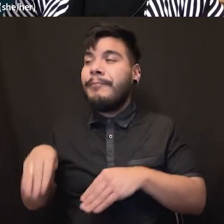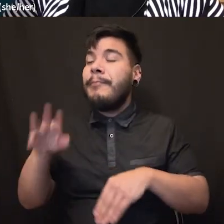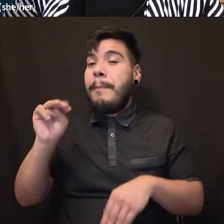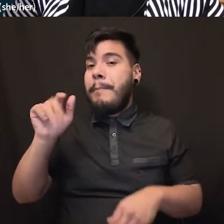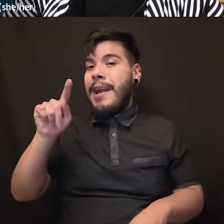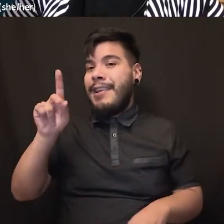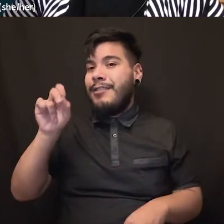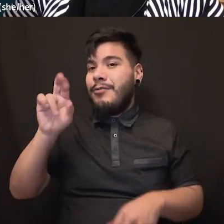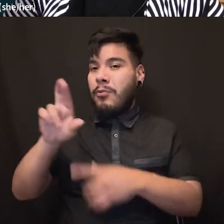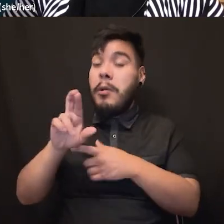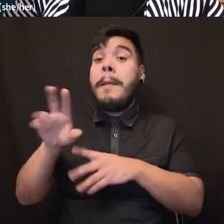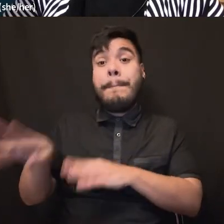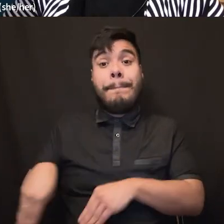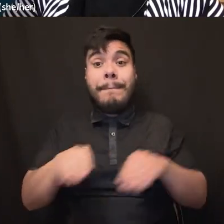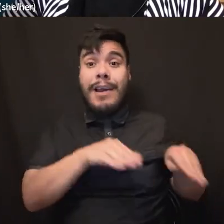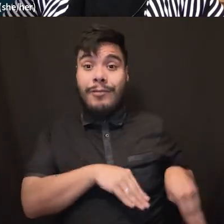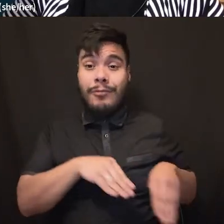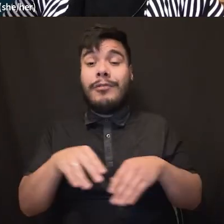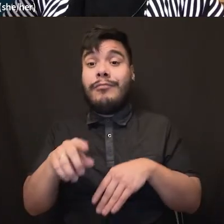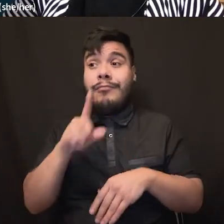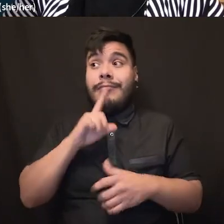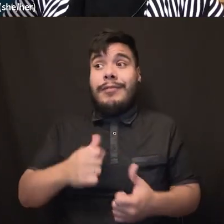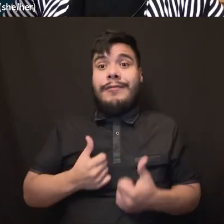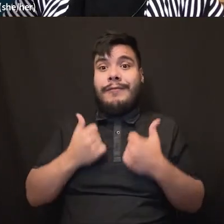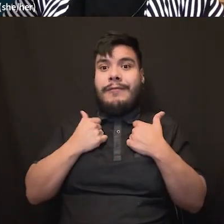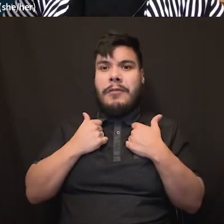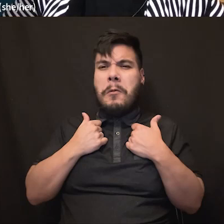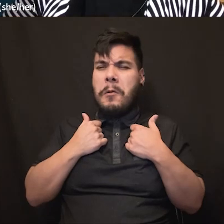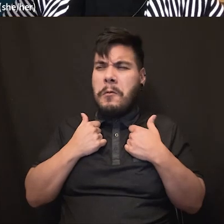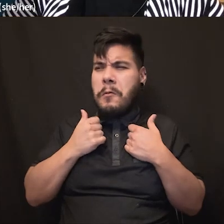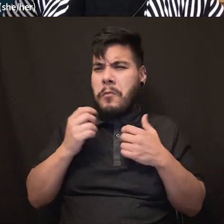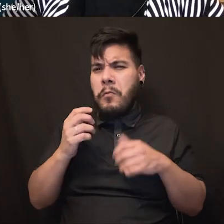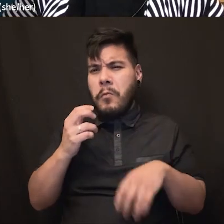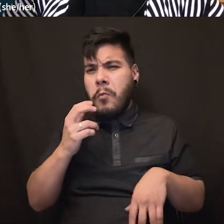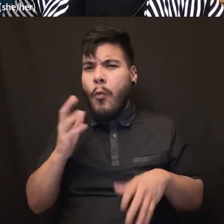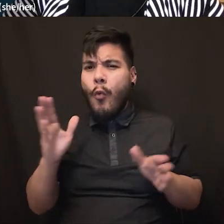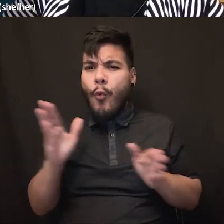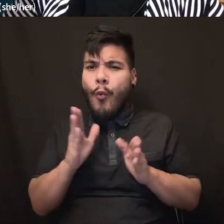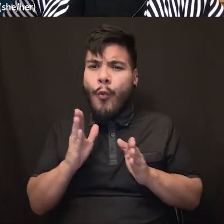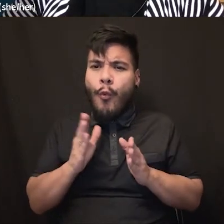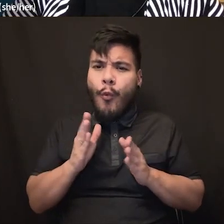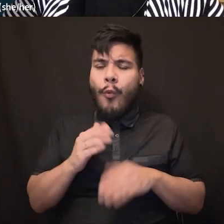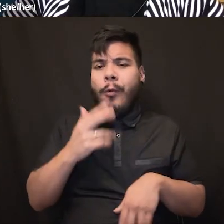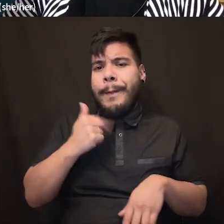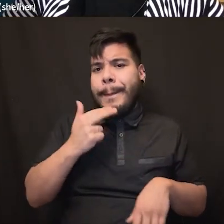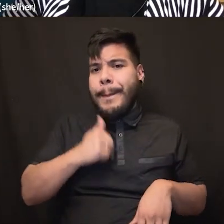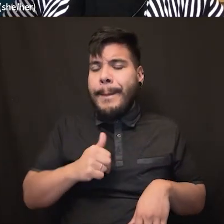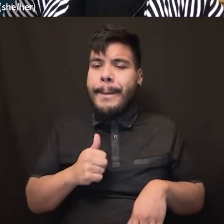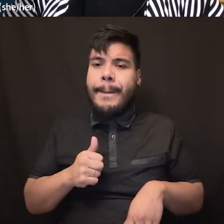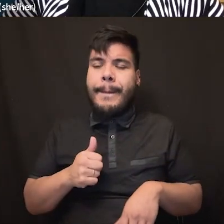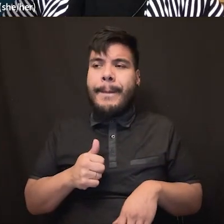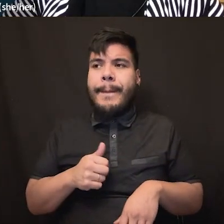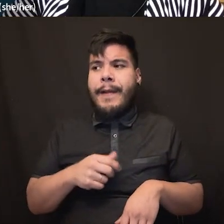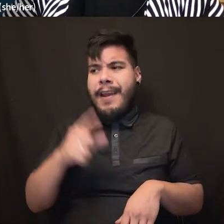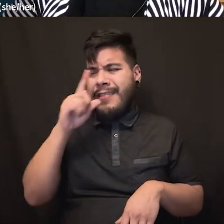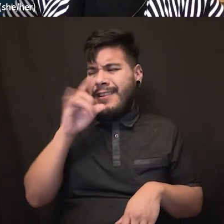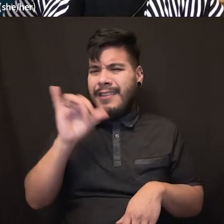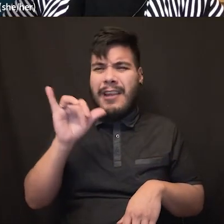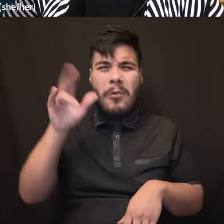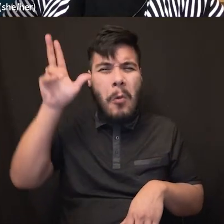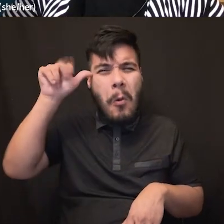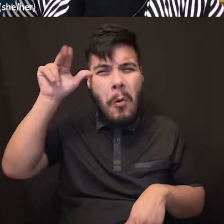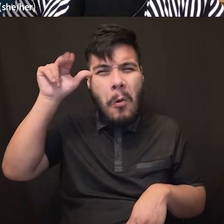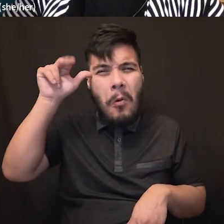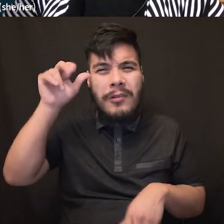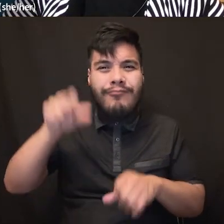matadors in real life are generally quite small, I think. I don't know why, but maybe, I think they're like horse jockeys. They